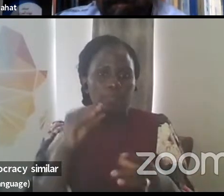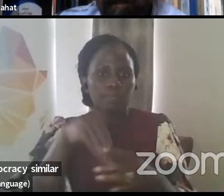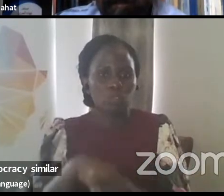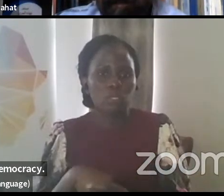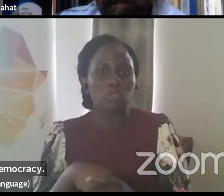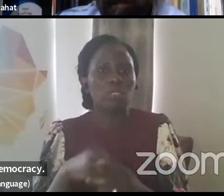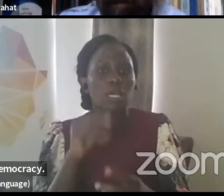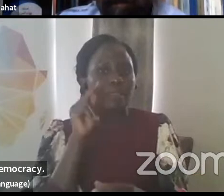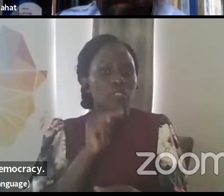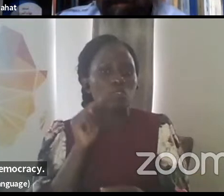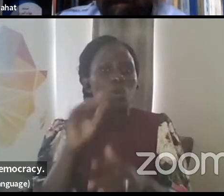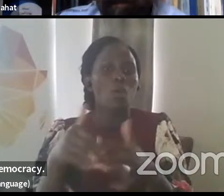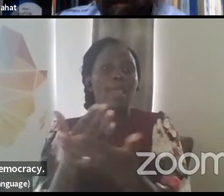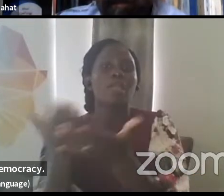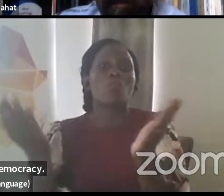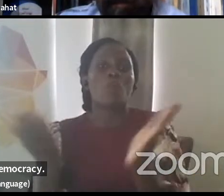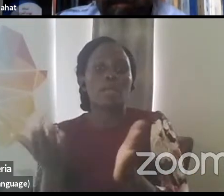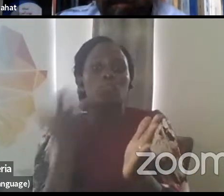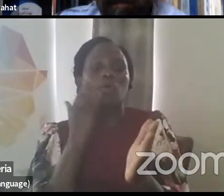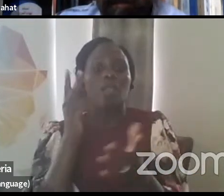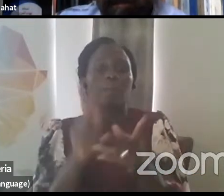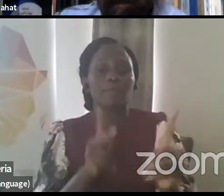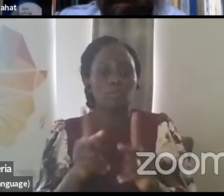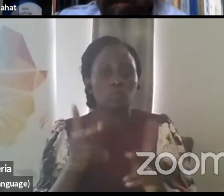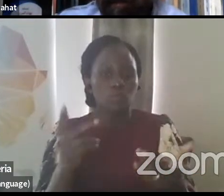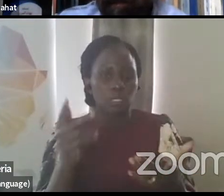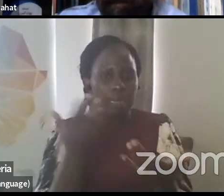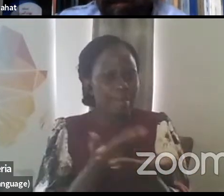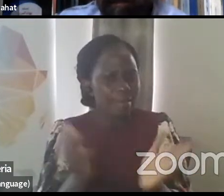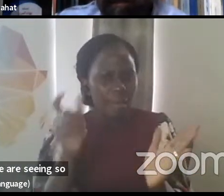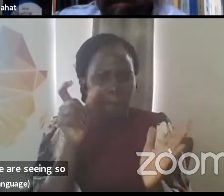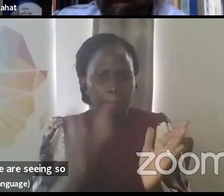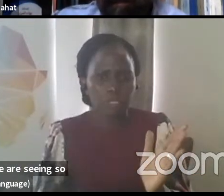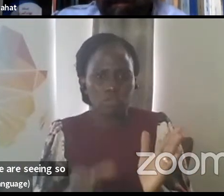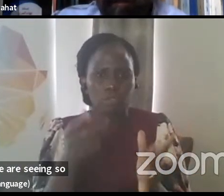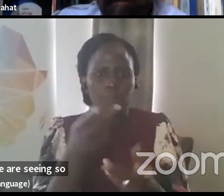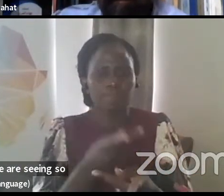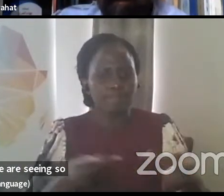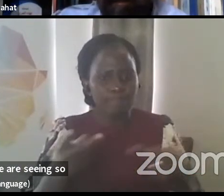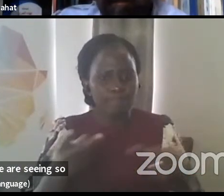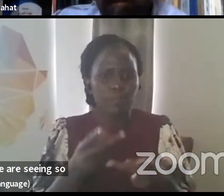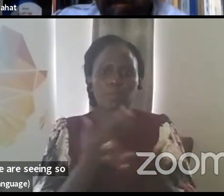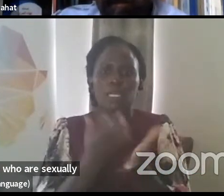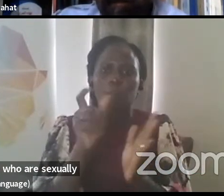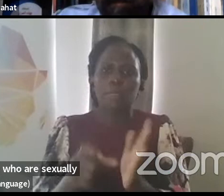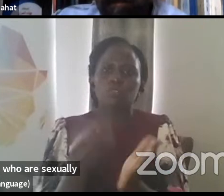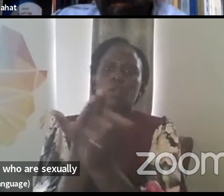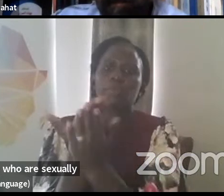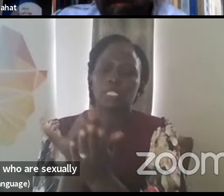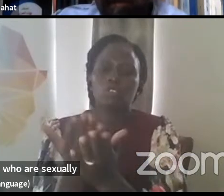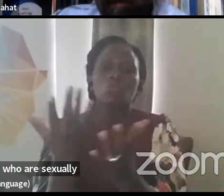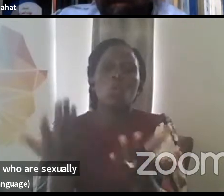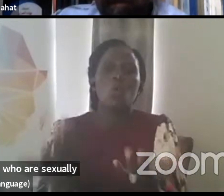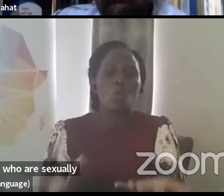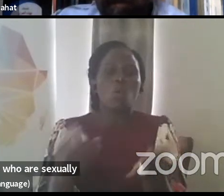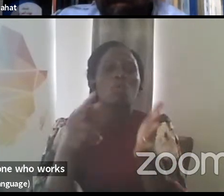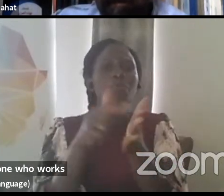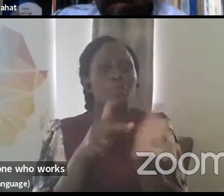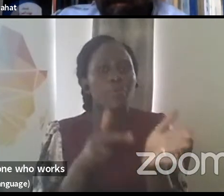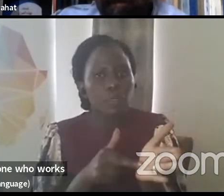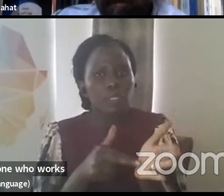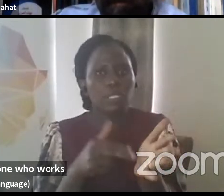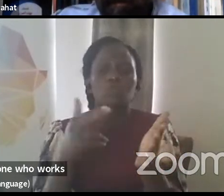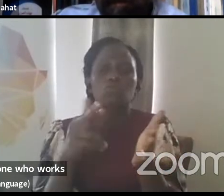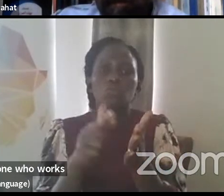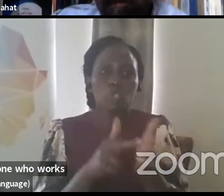on journalists. Anyone who works actually or tries to make an investigation or reports something different from